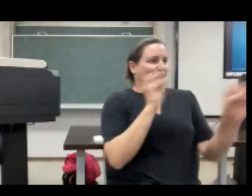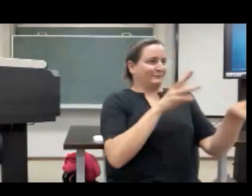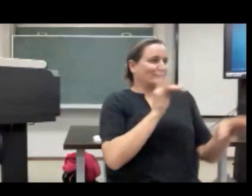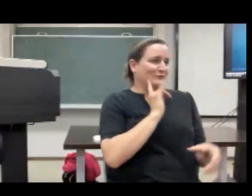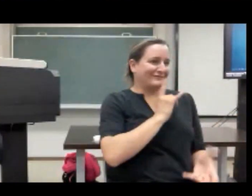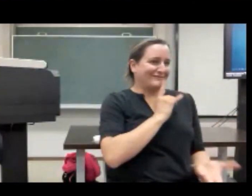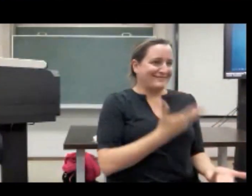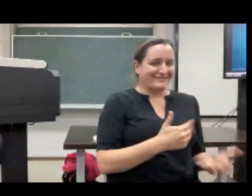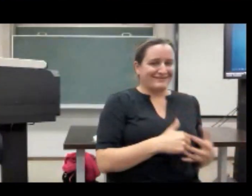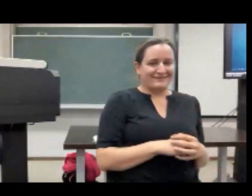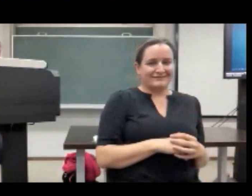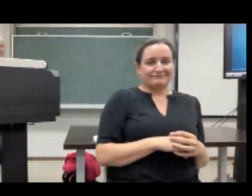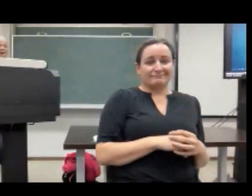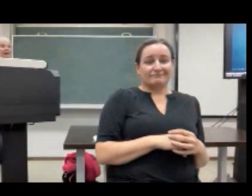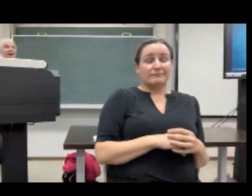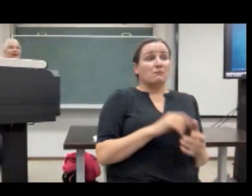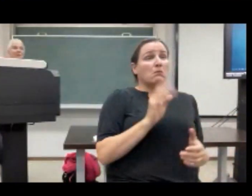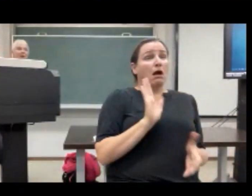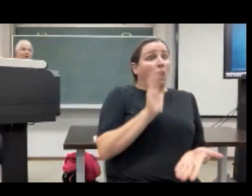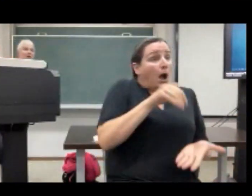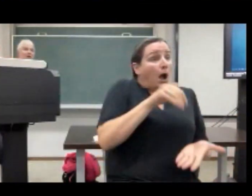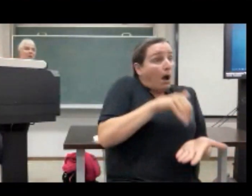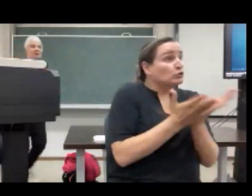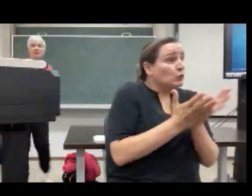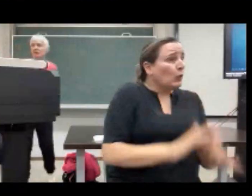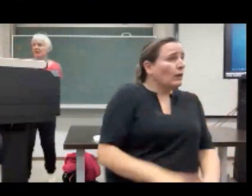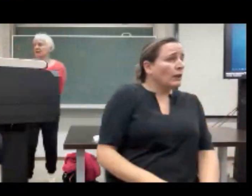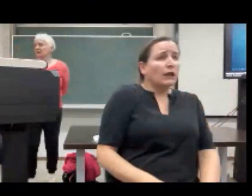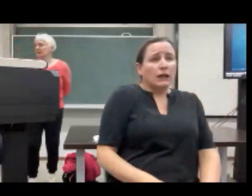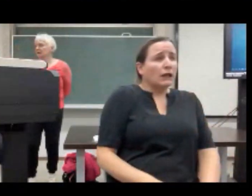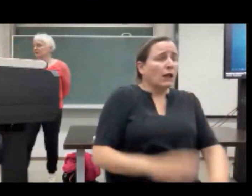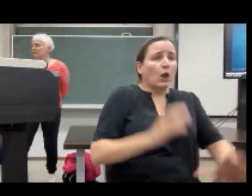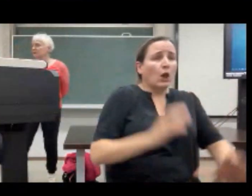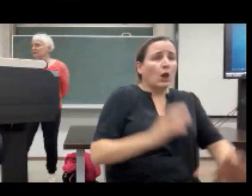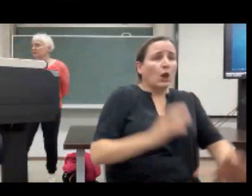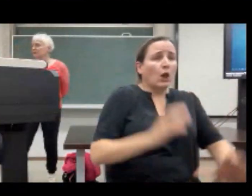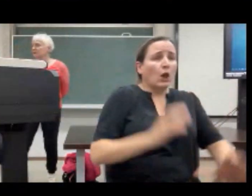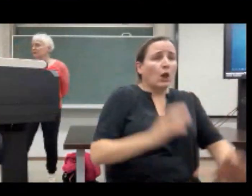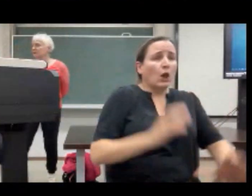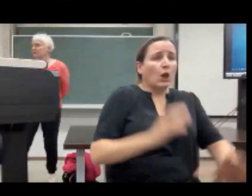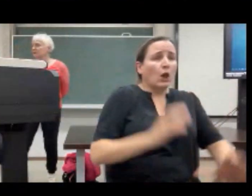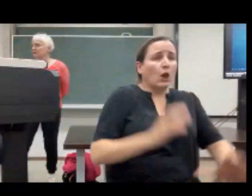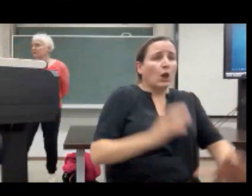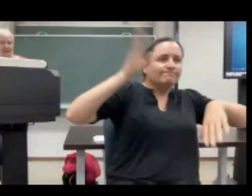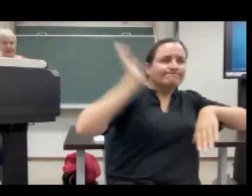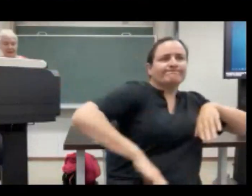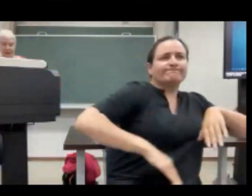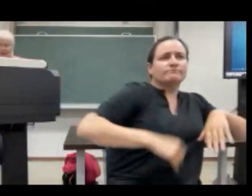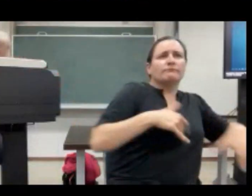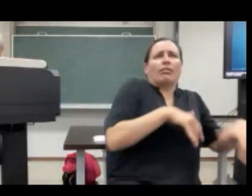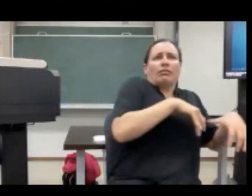No communication access at school, and punishment for using signing at school.